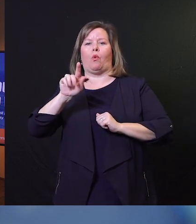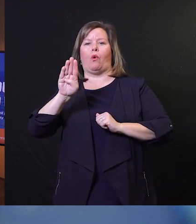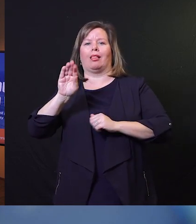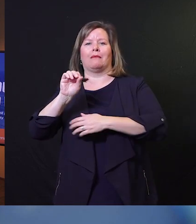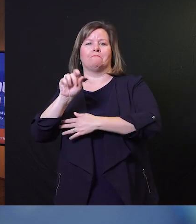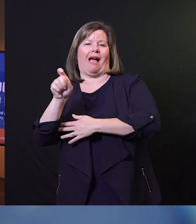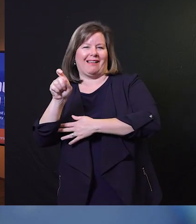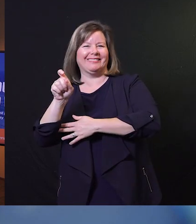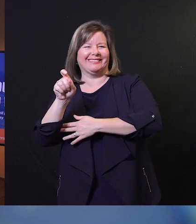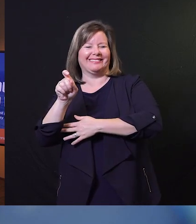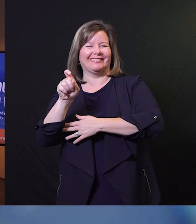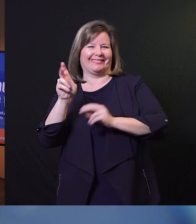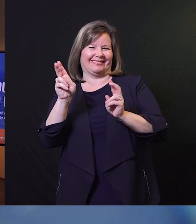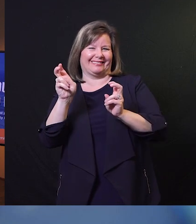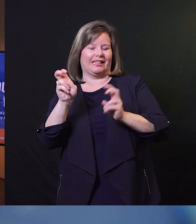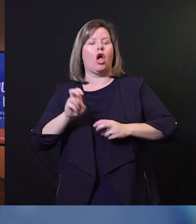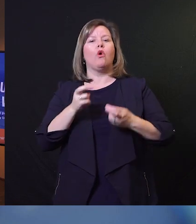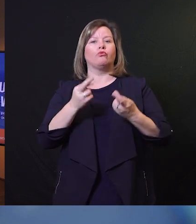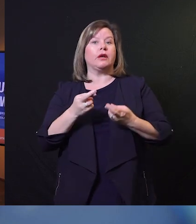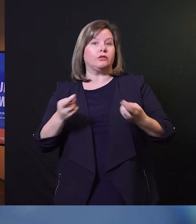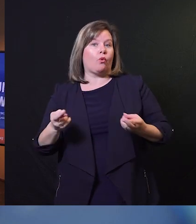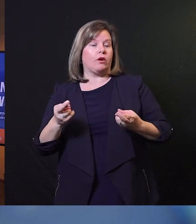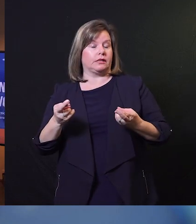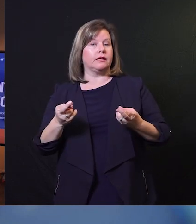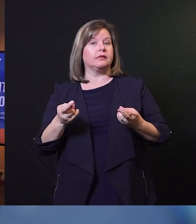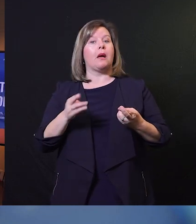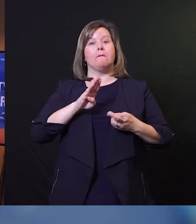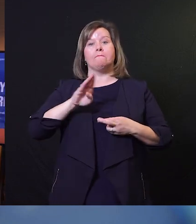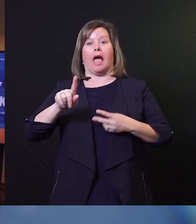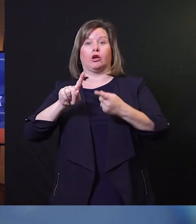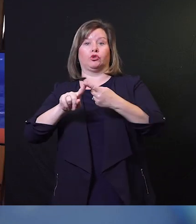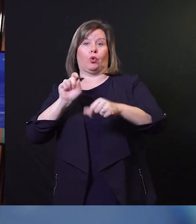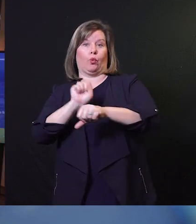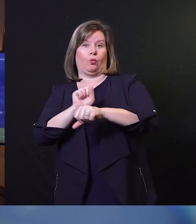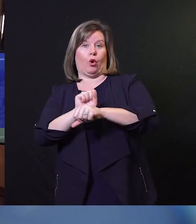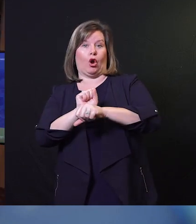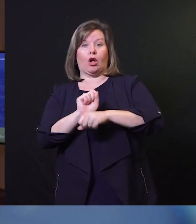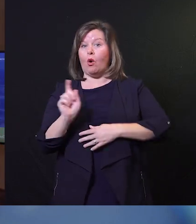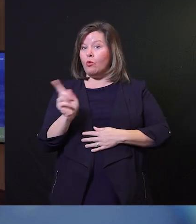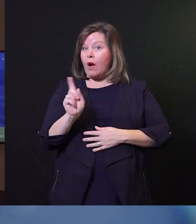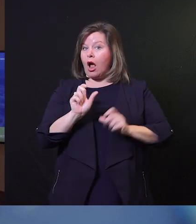Work Safely Plan. And you can find that toolbox of resources at